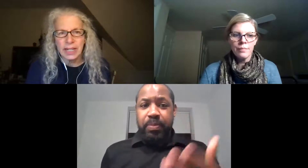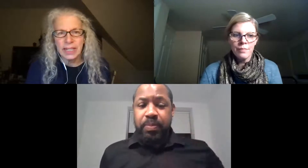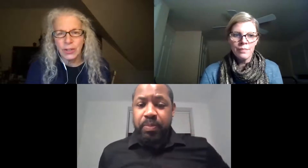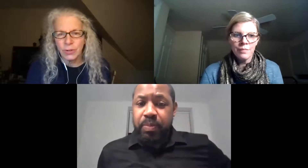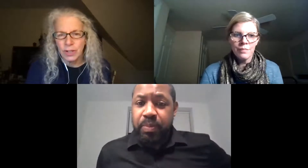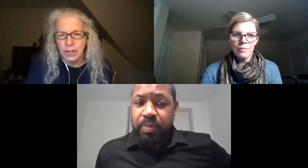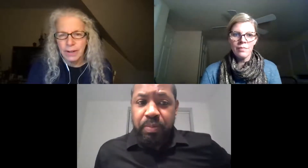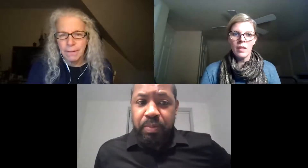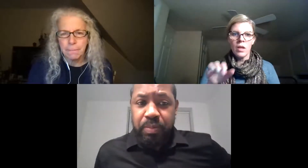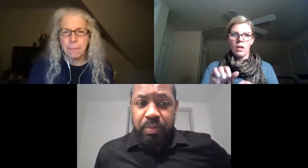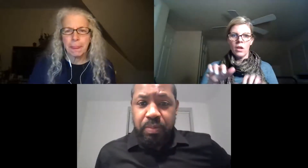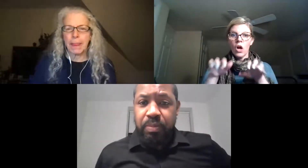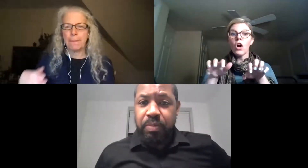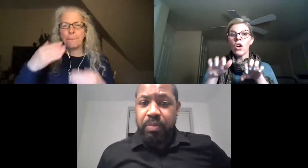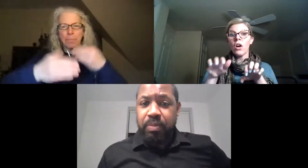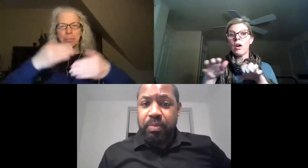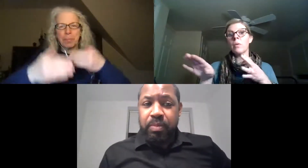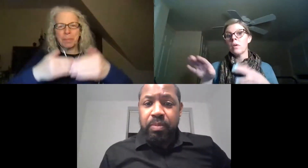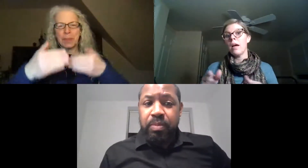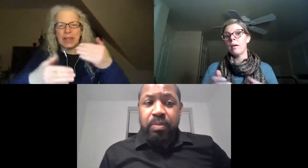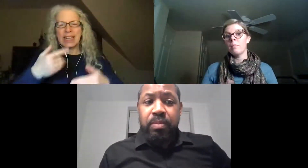can continue.